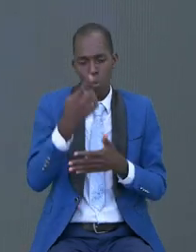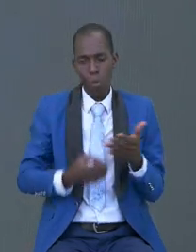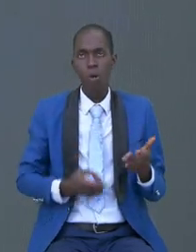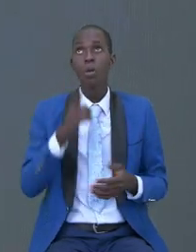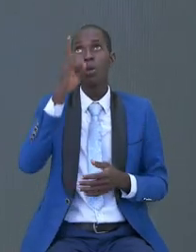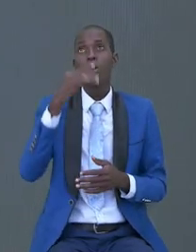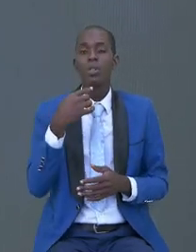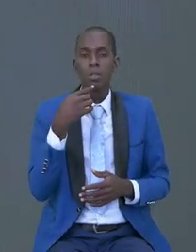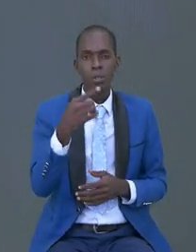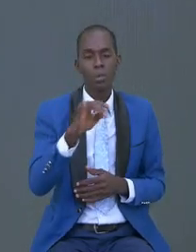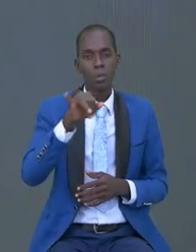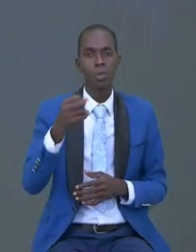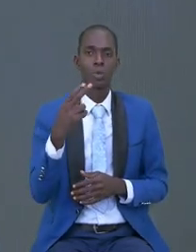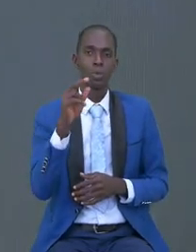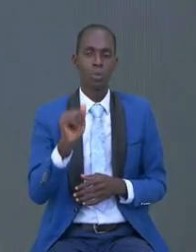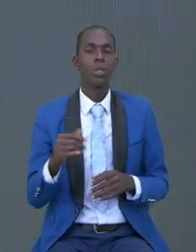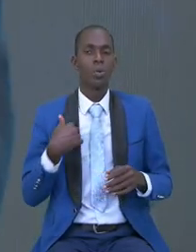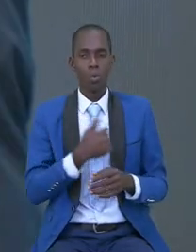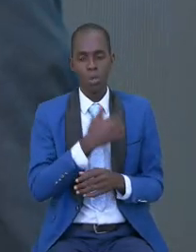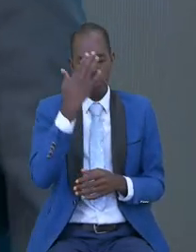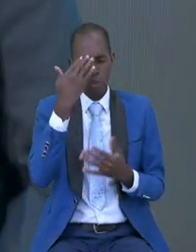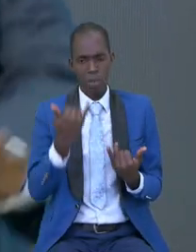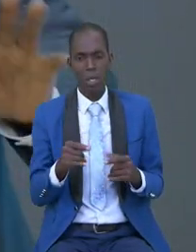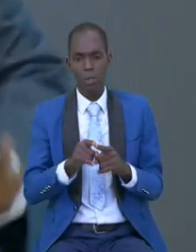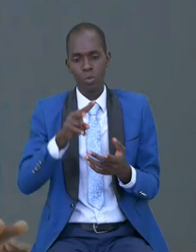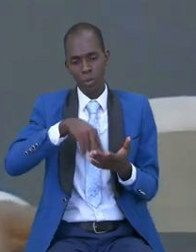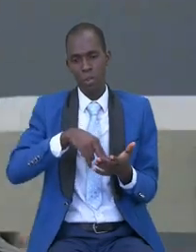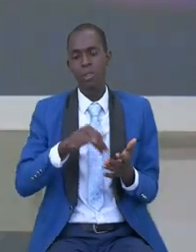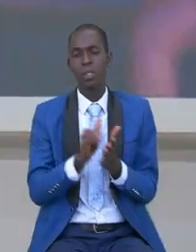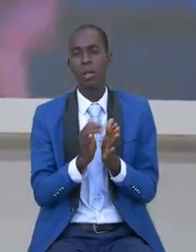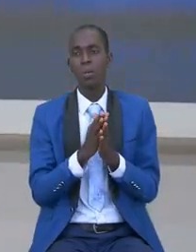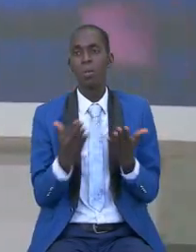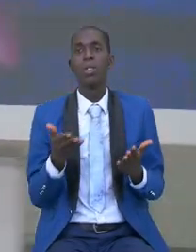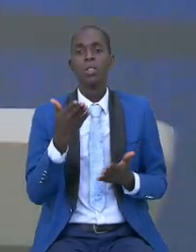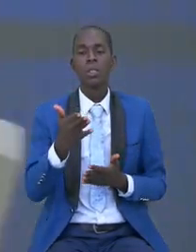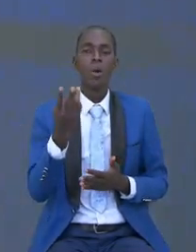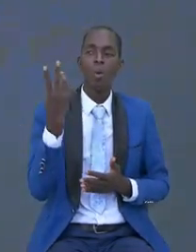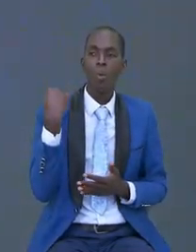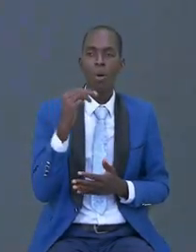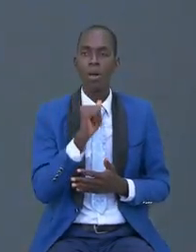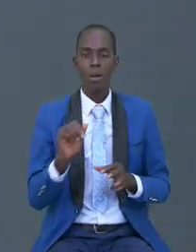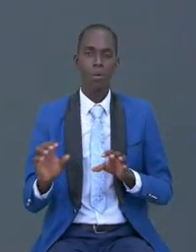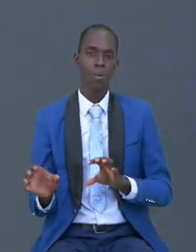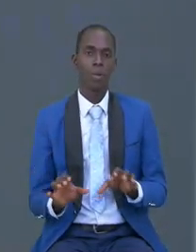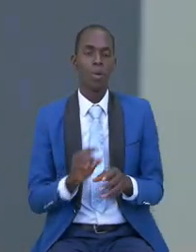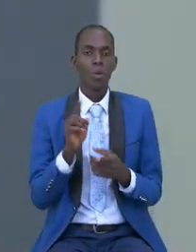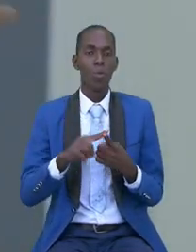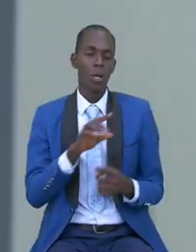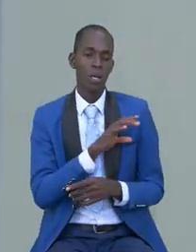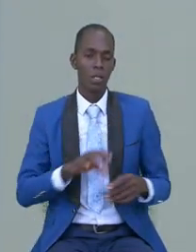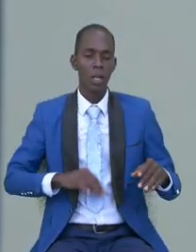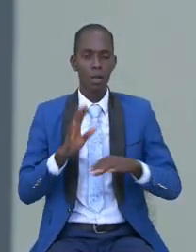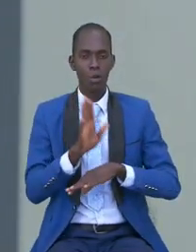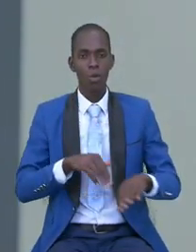know now, as we read the record, there was a performance. When God called, when Christ called Peter and